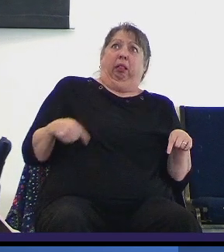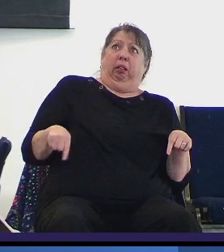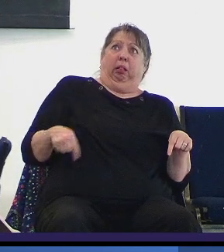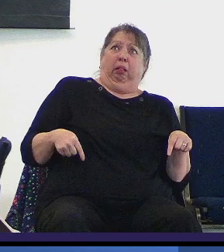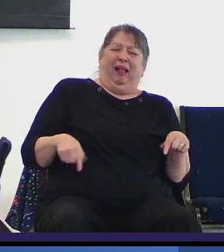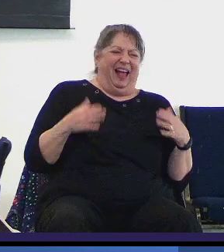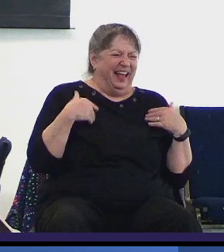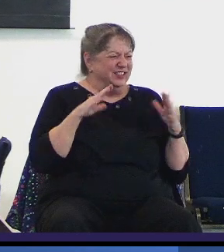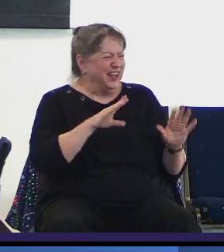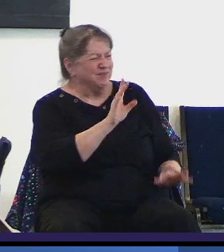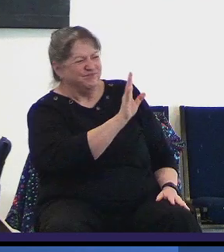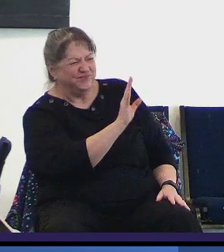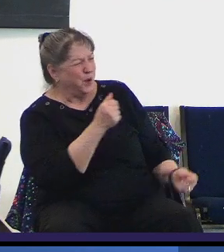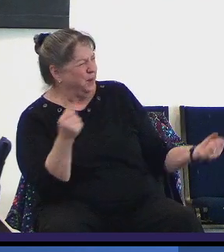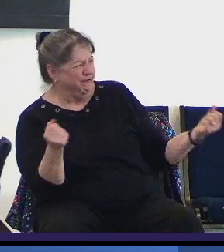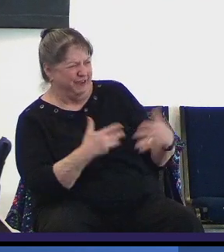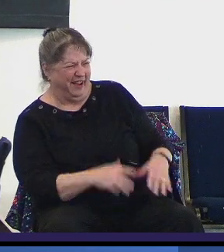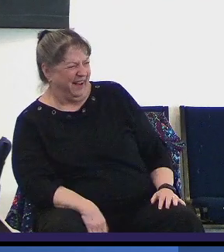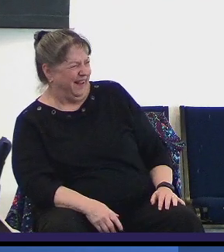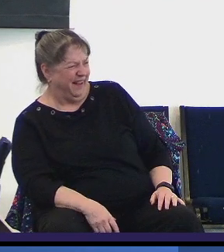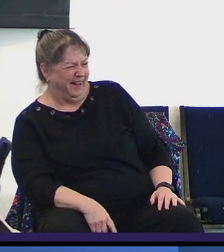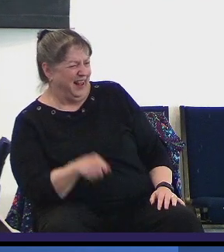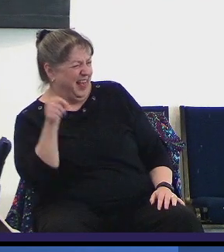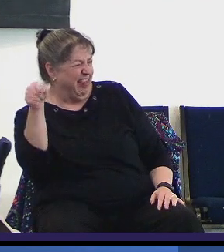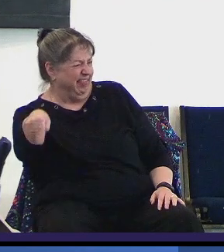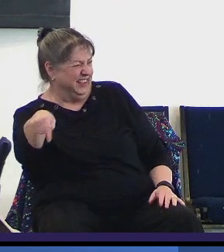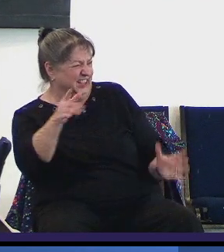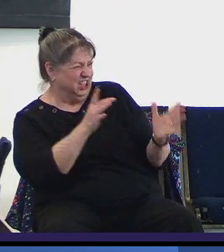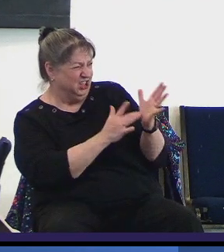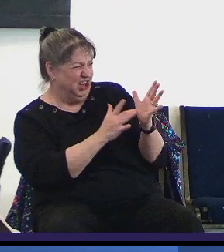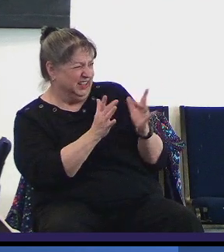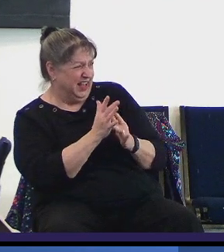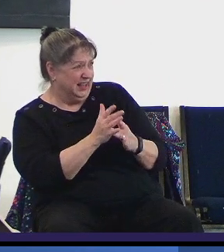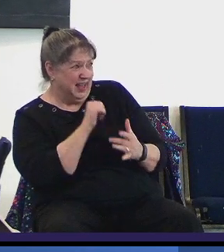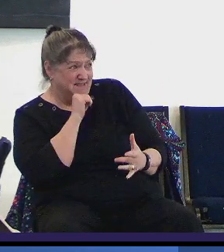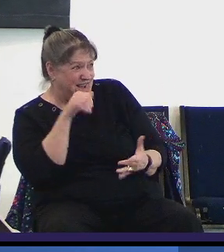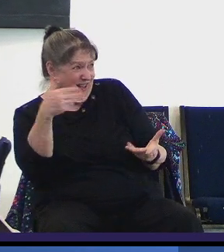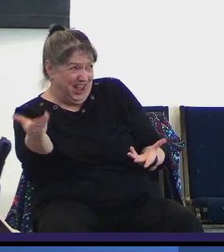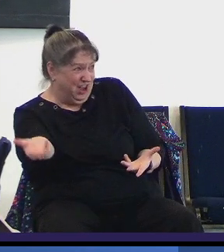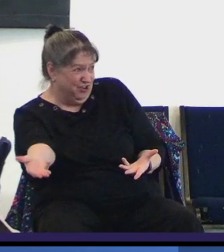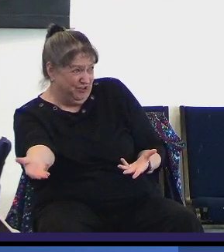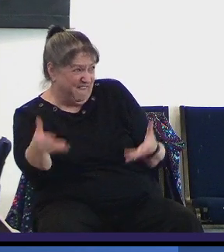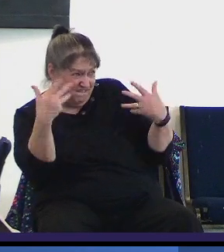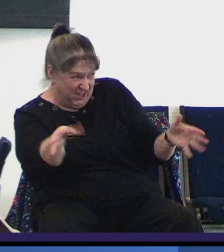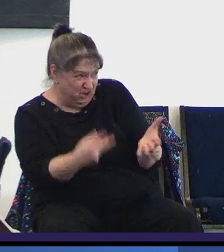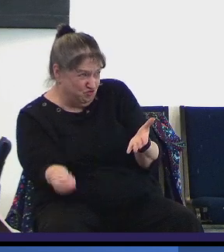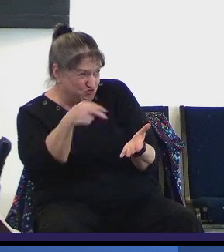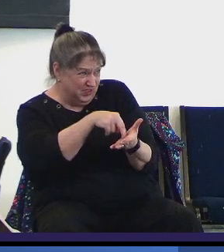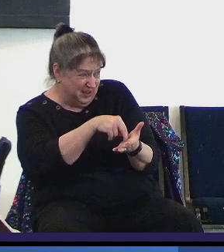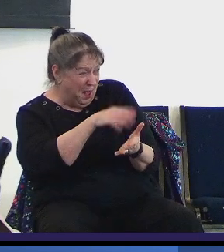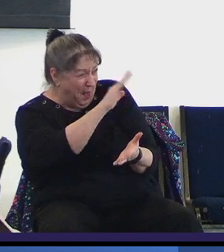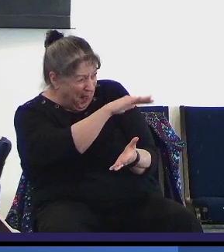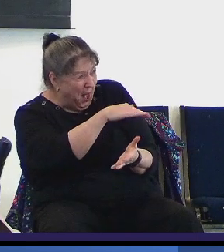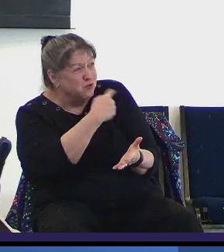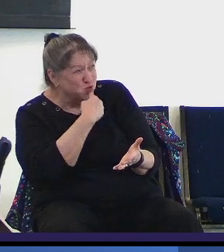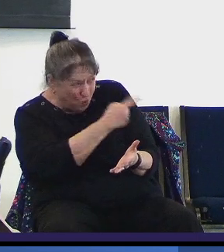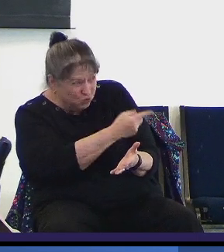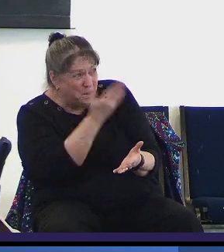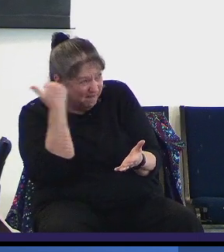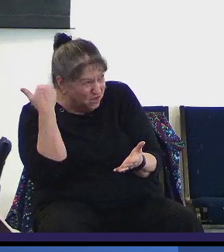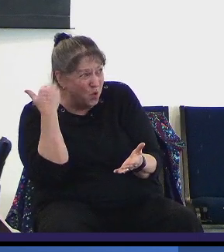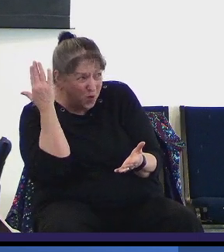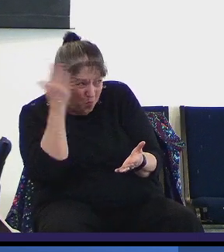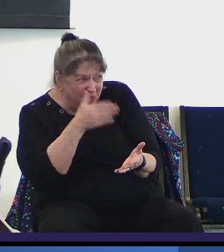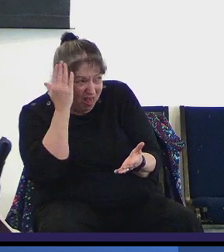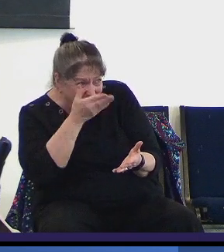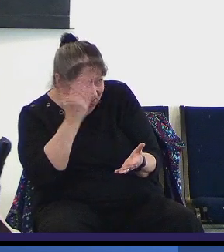tells them, don't be afraid. He says, the Jesus you're coming to see is no longer here. He has risen as he told you he would. And as the